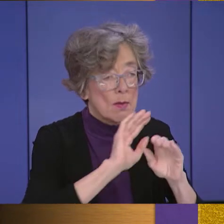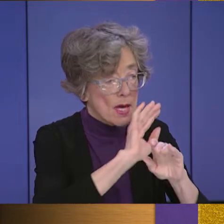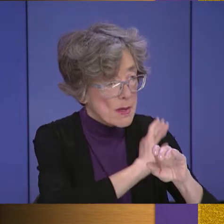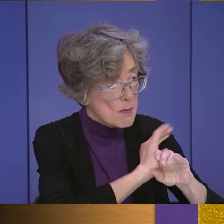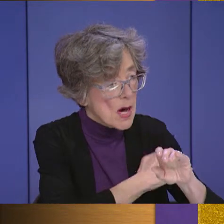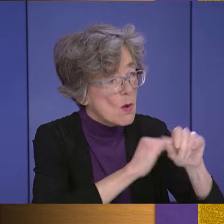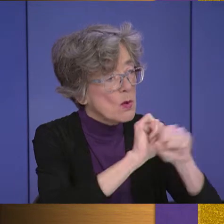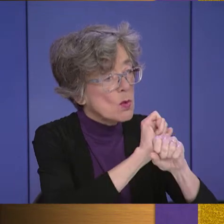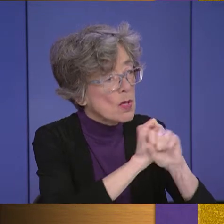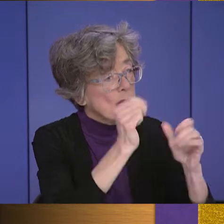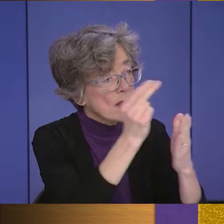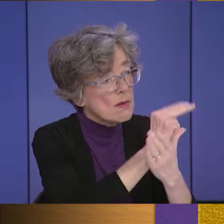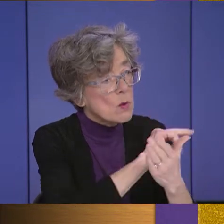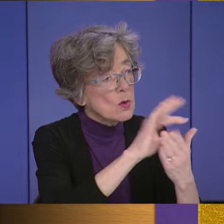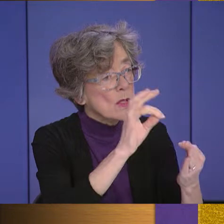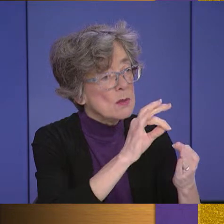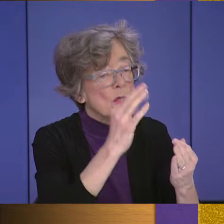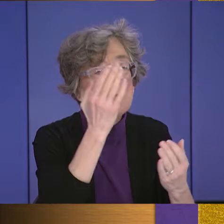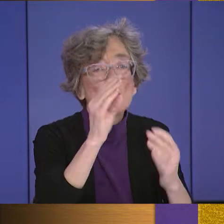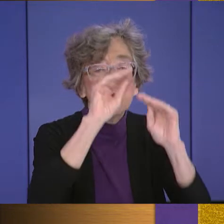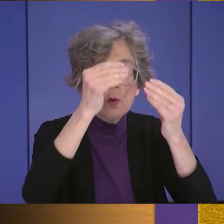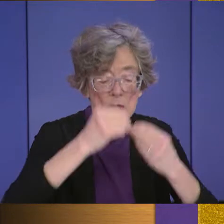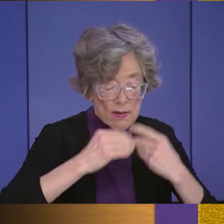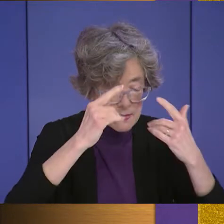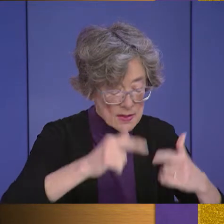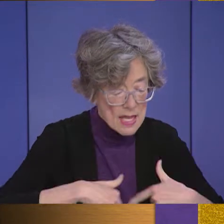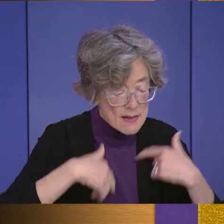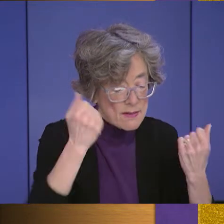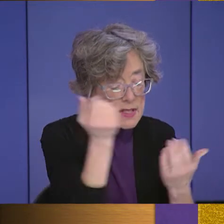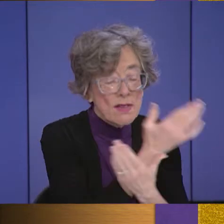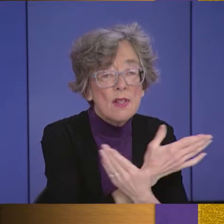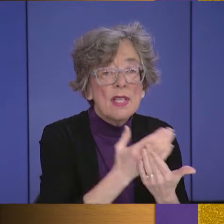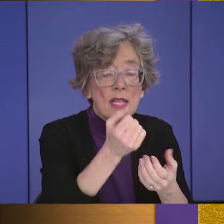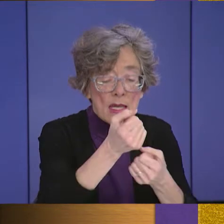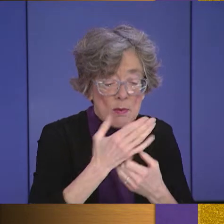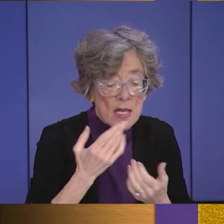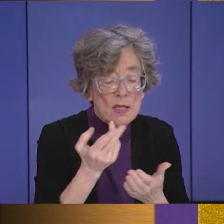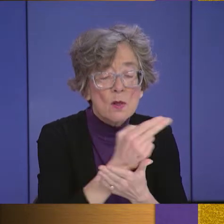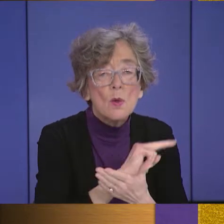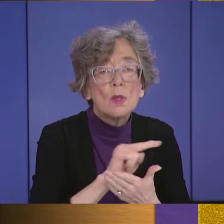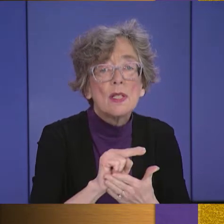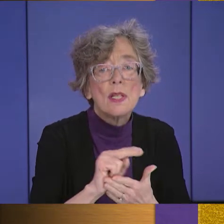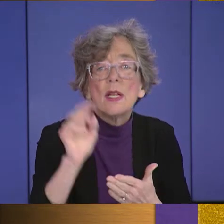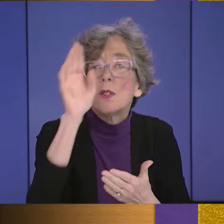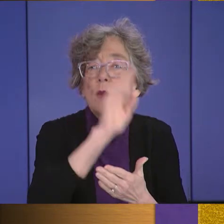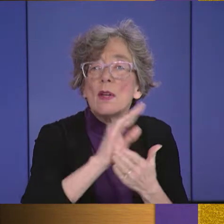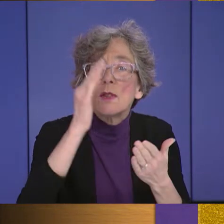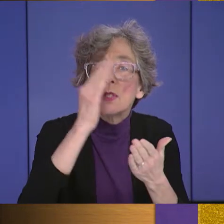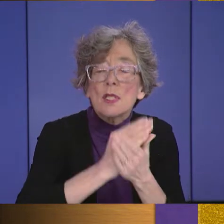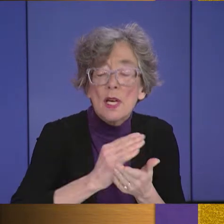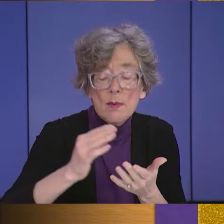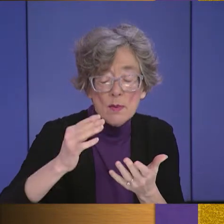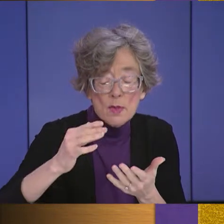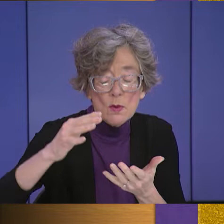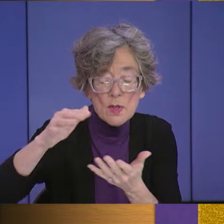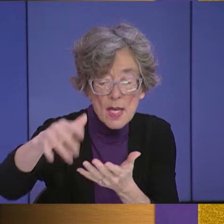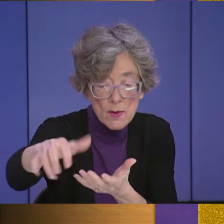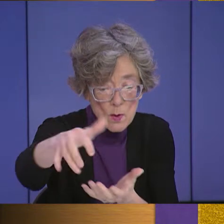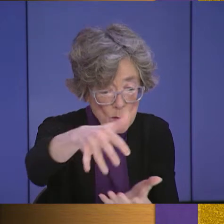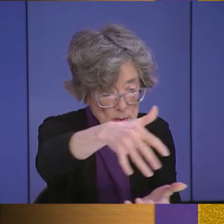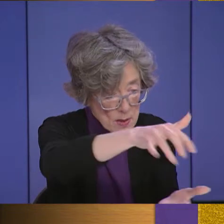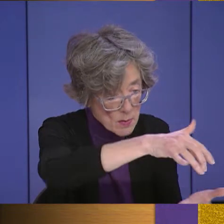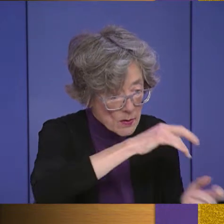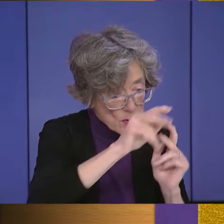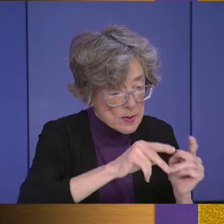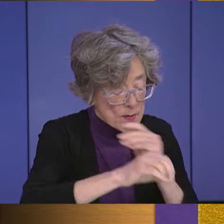working of the Holy Spirit, you give life to all things and make them holy. And you never cease to gather a people to yourself, so that